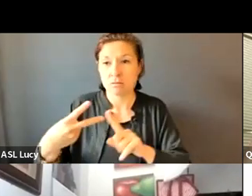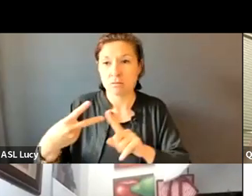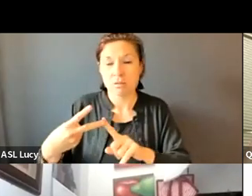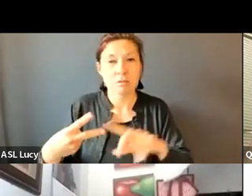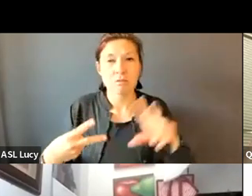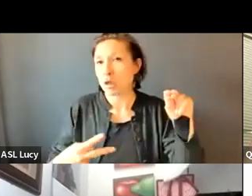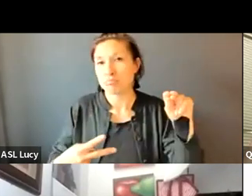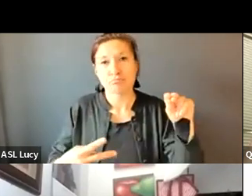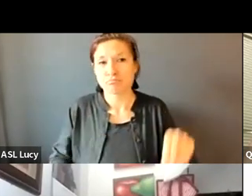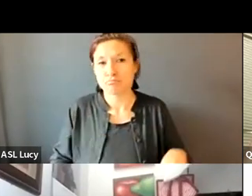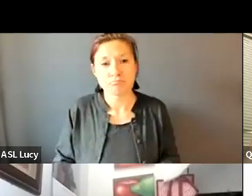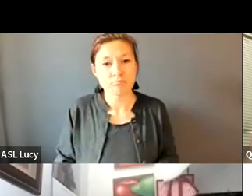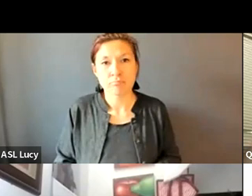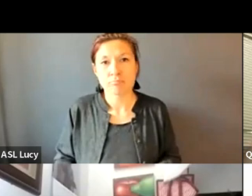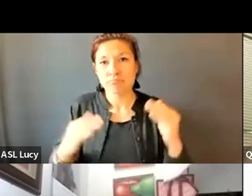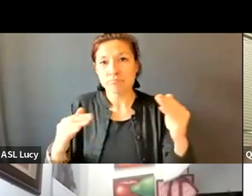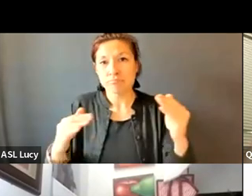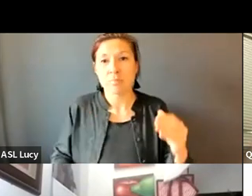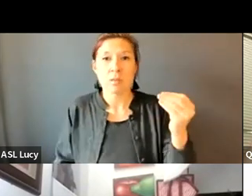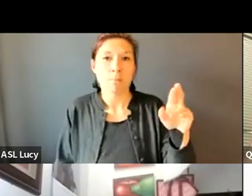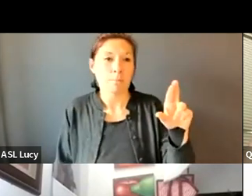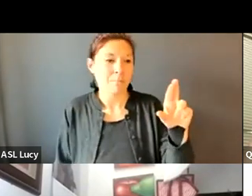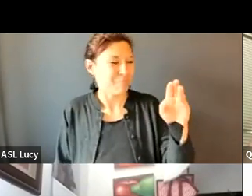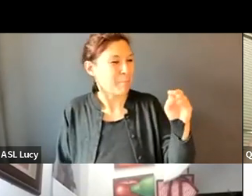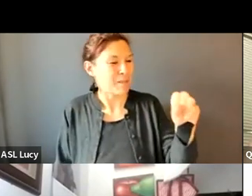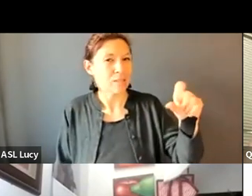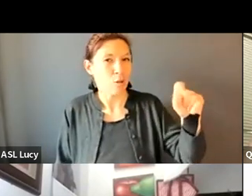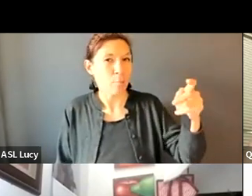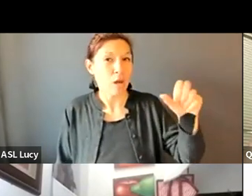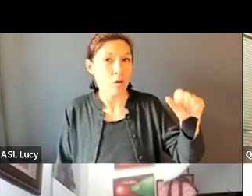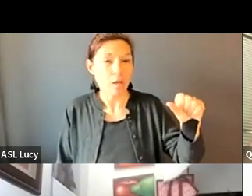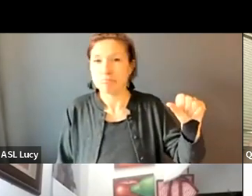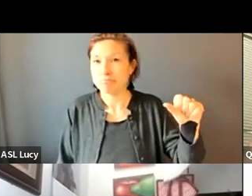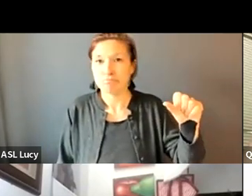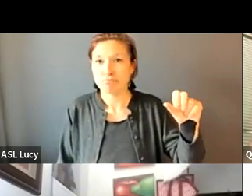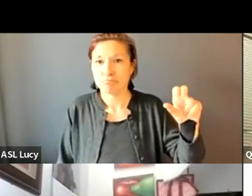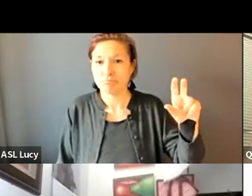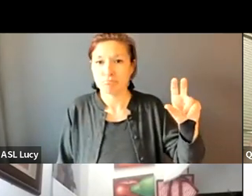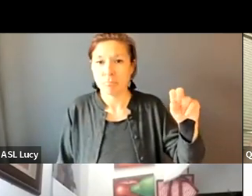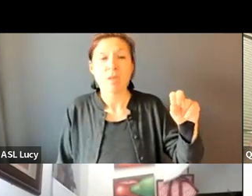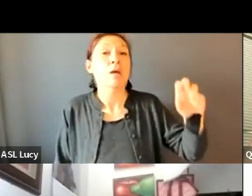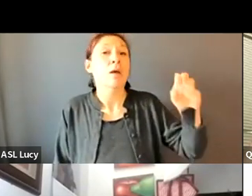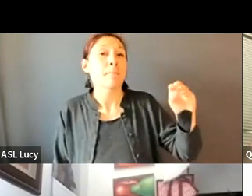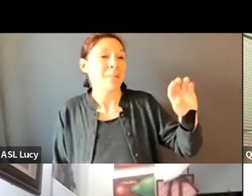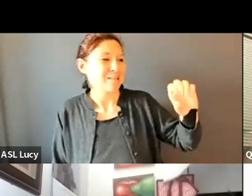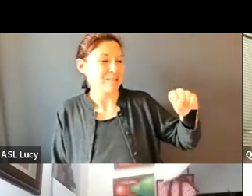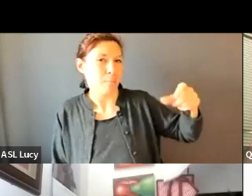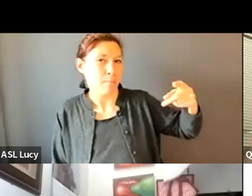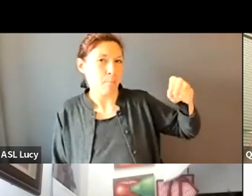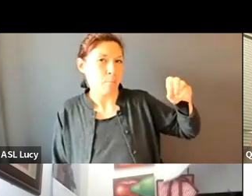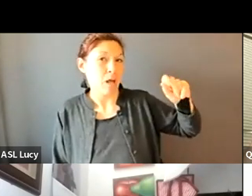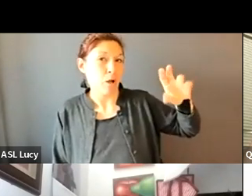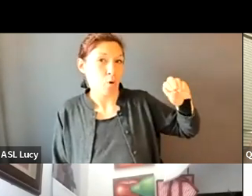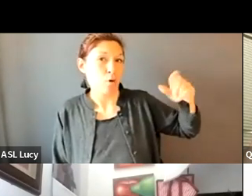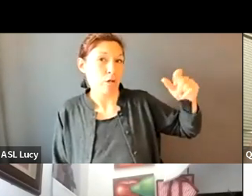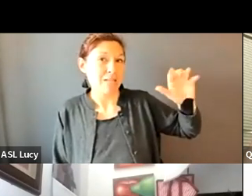no Miss lopera Ms Polanco Garcia yes Mr Tran